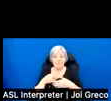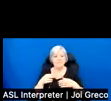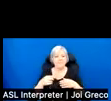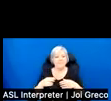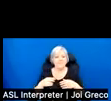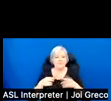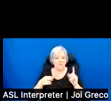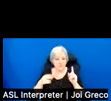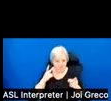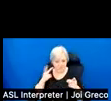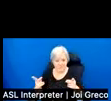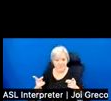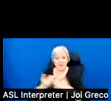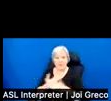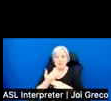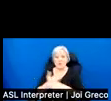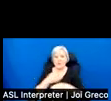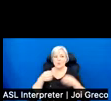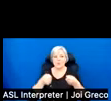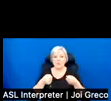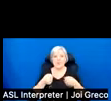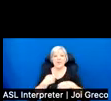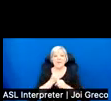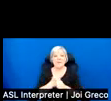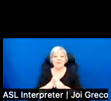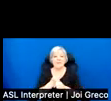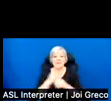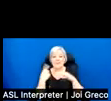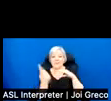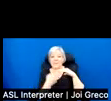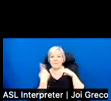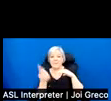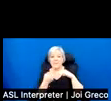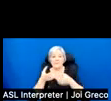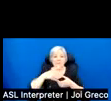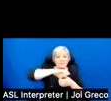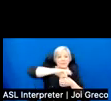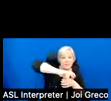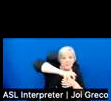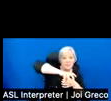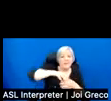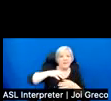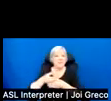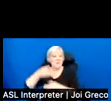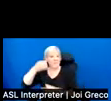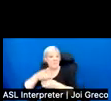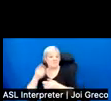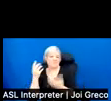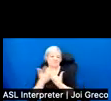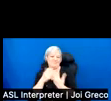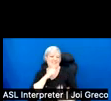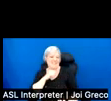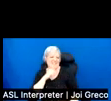there. So they designed the new bottle and just made it so the threads match so that you could use a sippy cup lid, but then you've got a bottle that's a little bit more age appropriate for